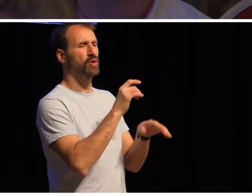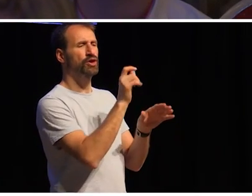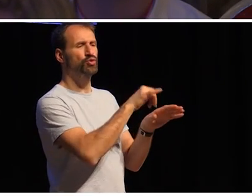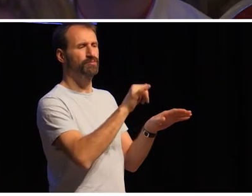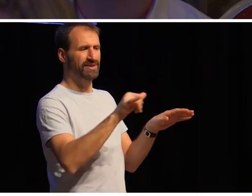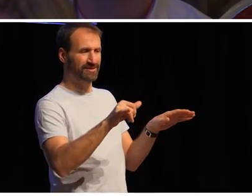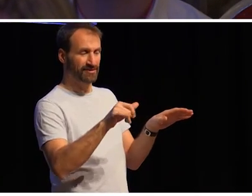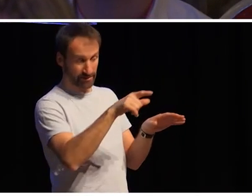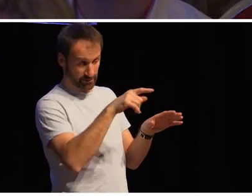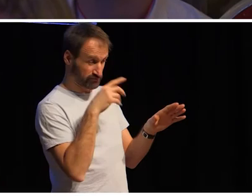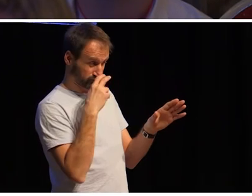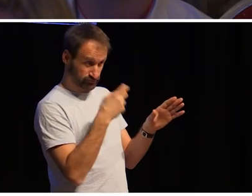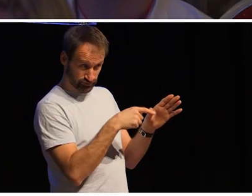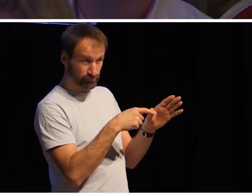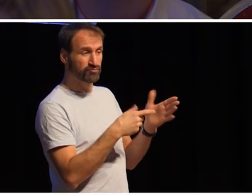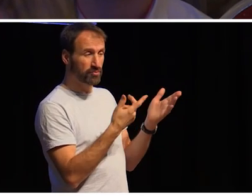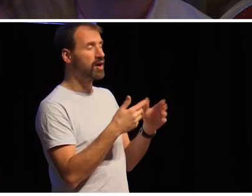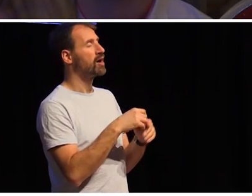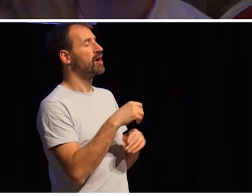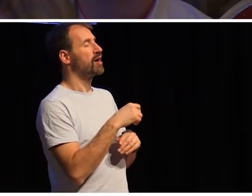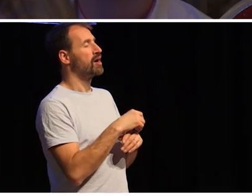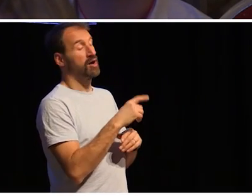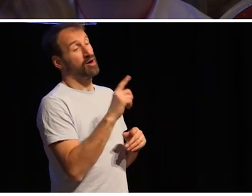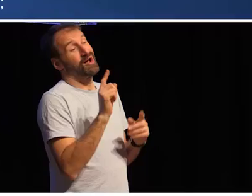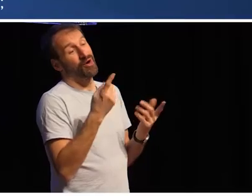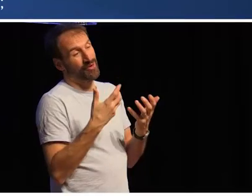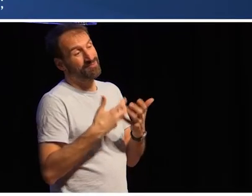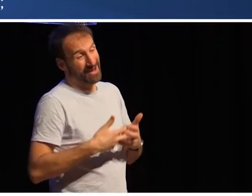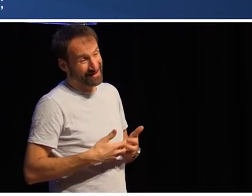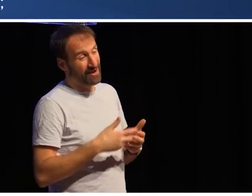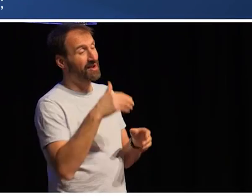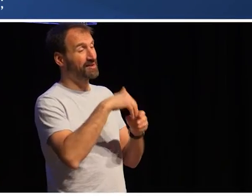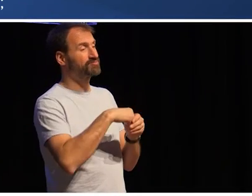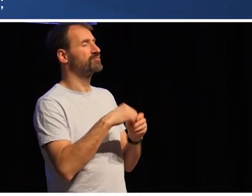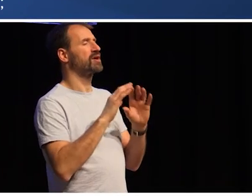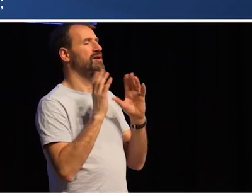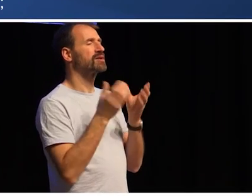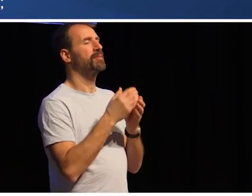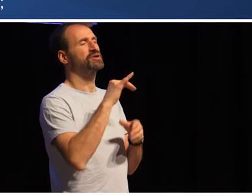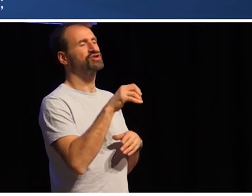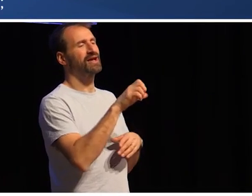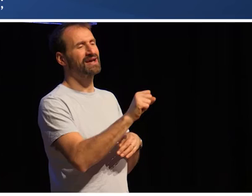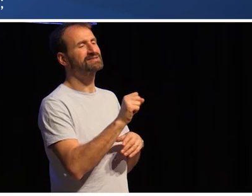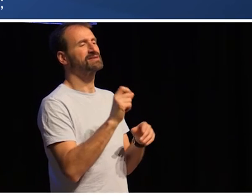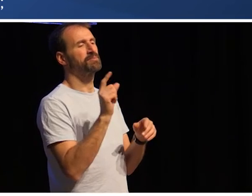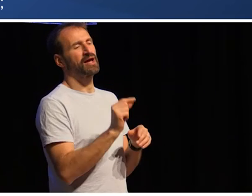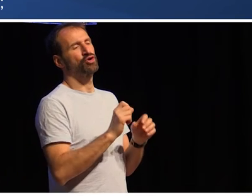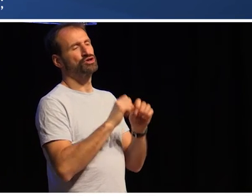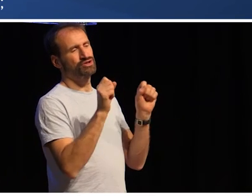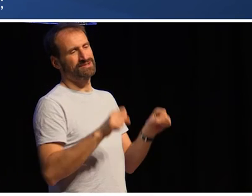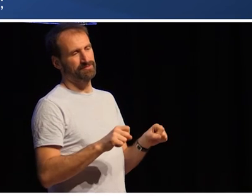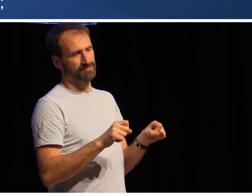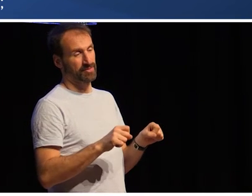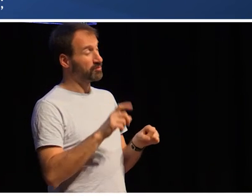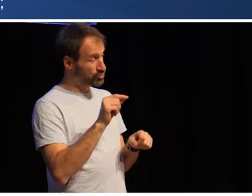And Machina also supports the common JS module system. So basically what we do is we export